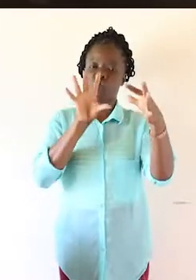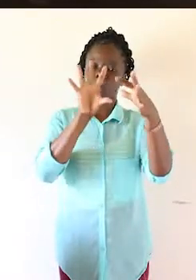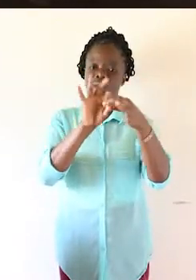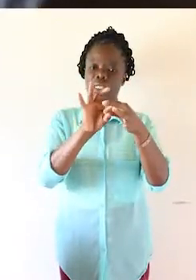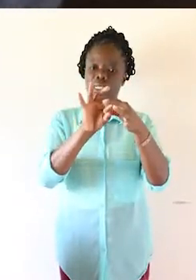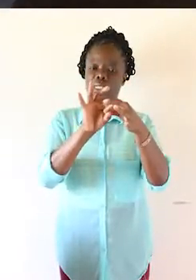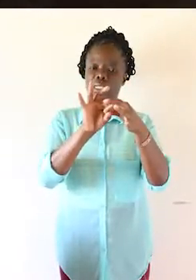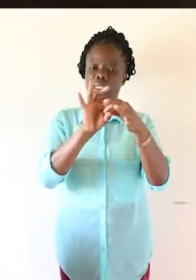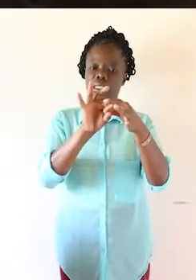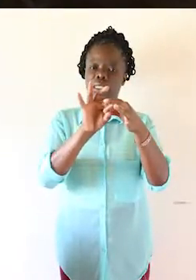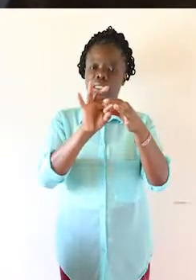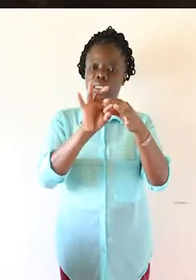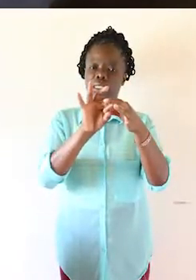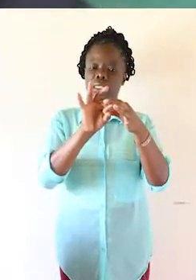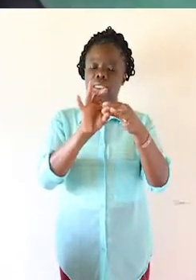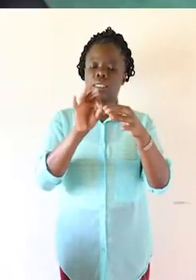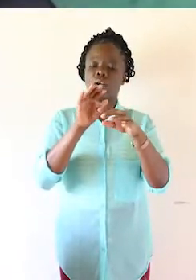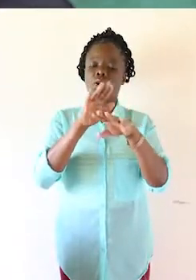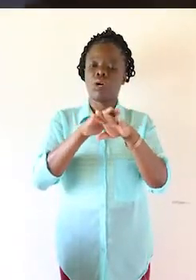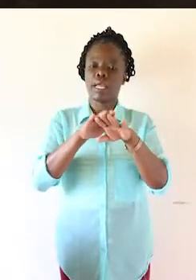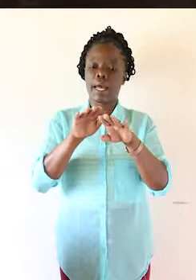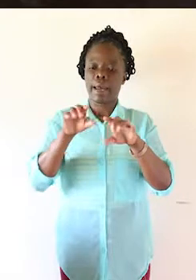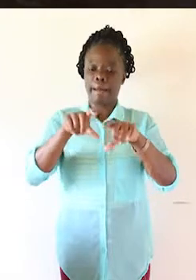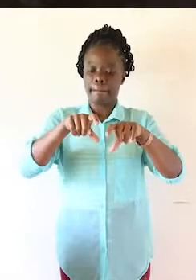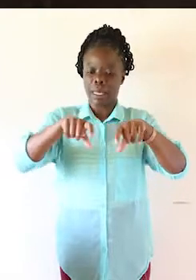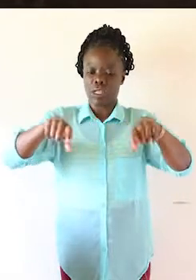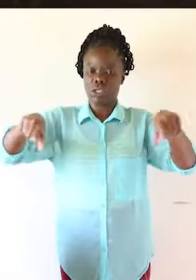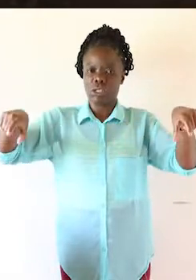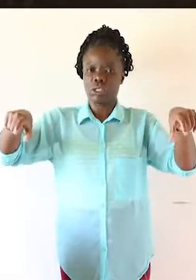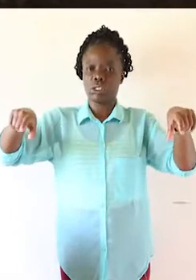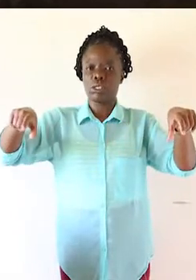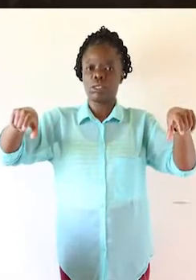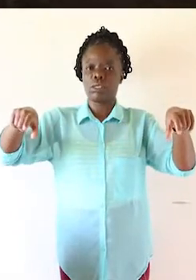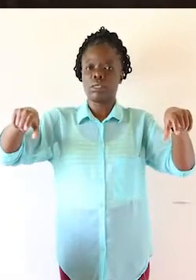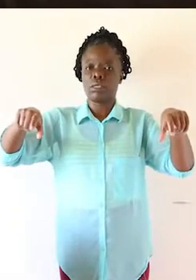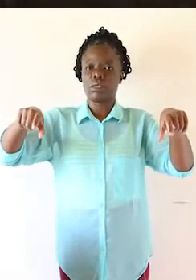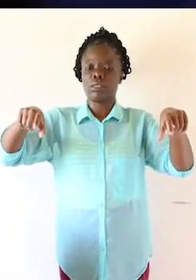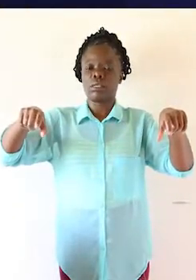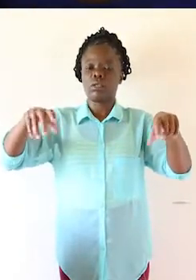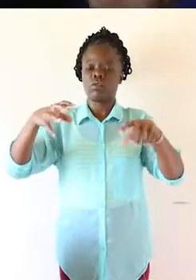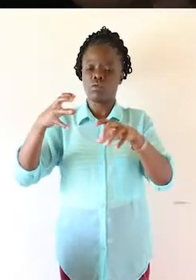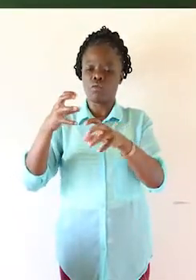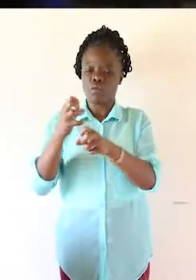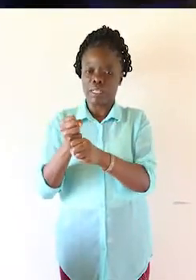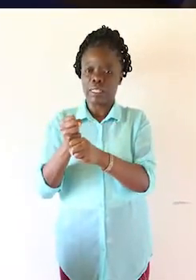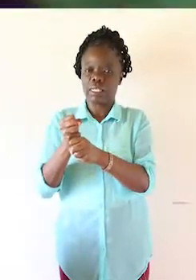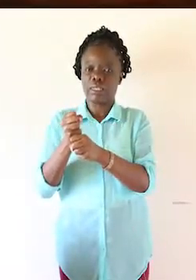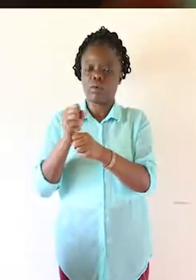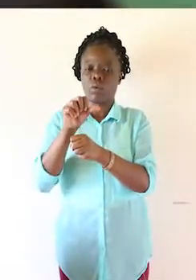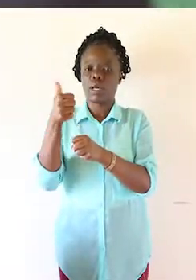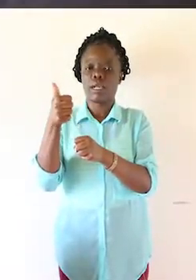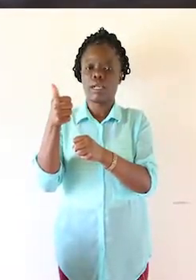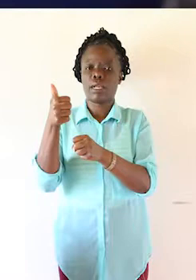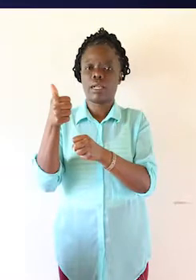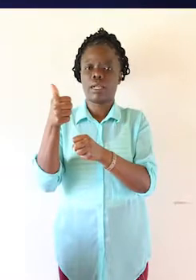fix the board onto a bench using a sharp F-cram. So you now fit it well,